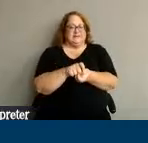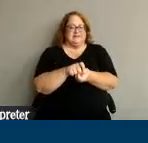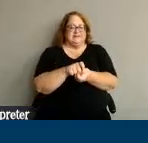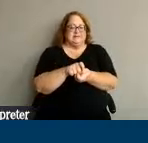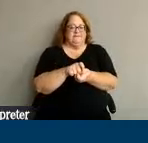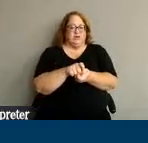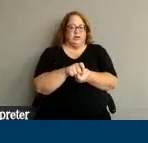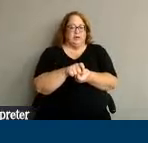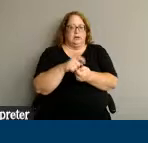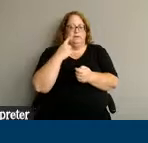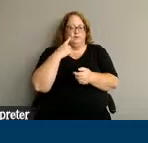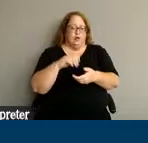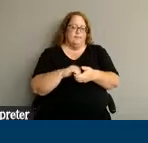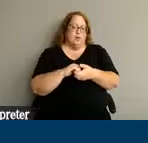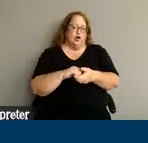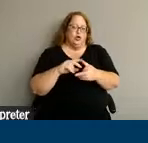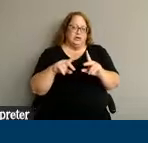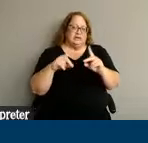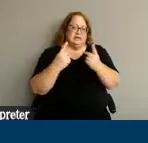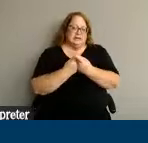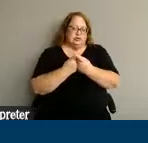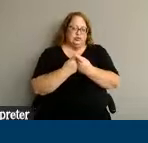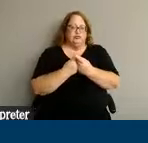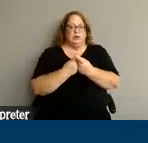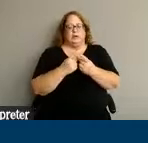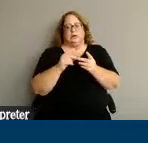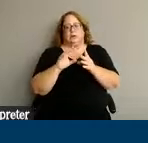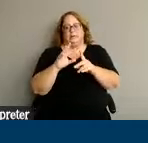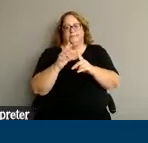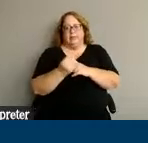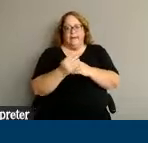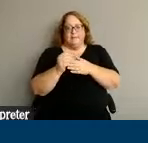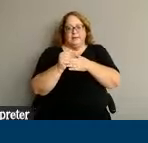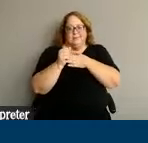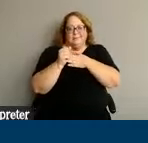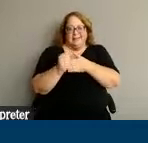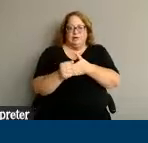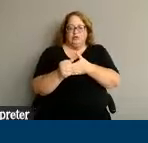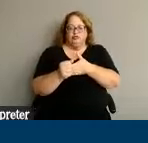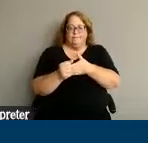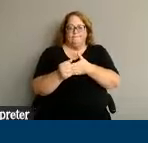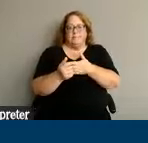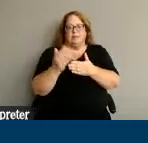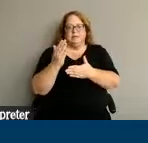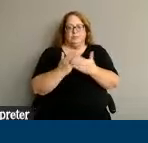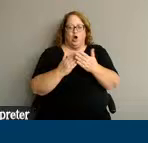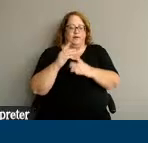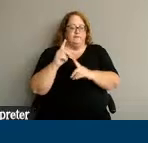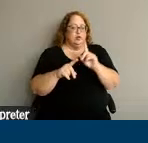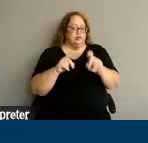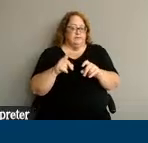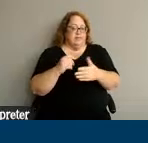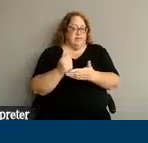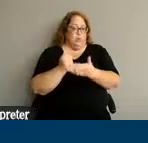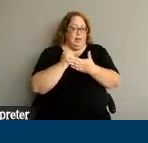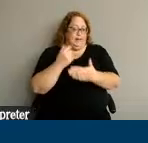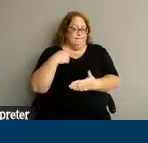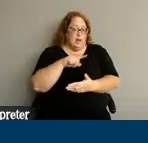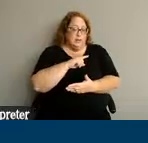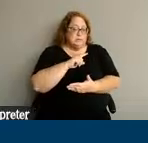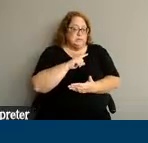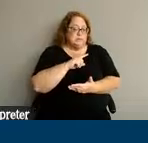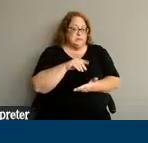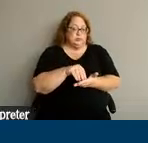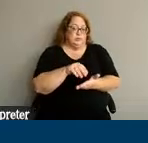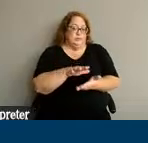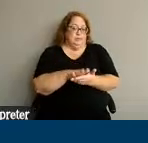to partner district, climate, leadership, et cetera, that's a part of the climate engagement survey that will help us to